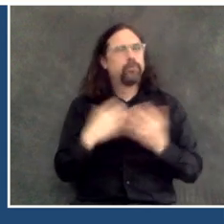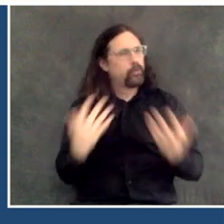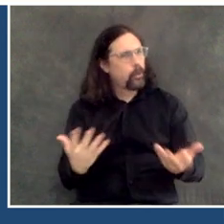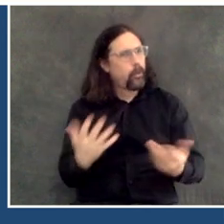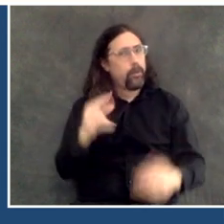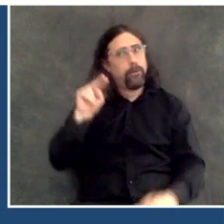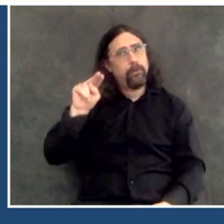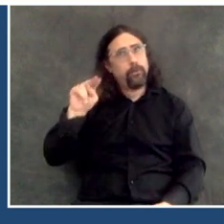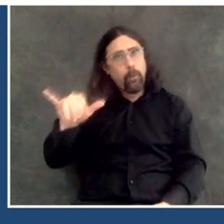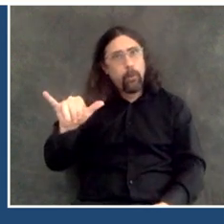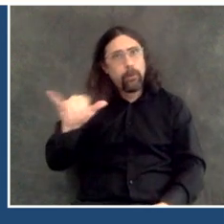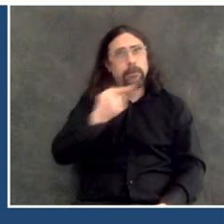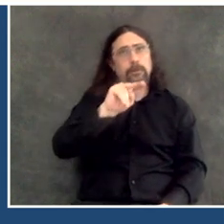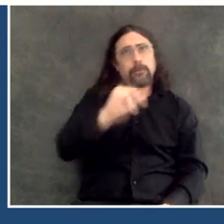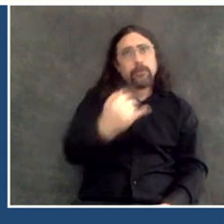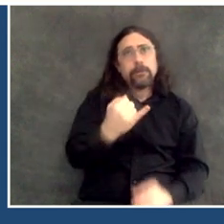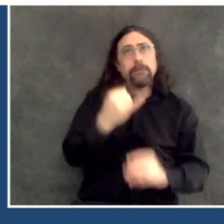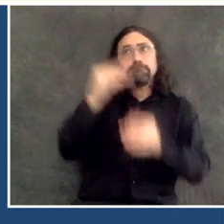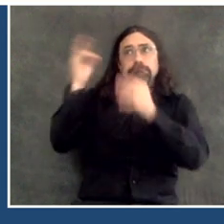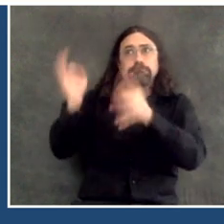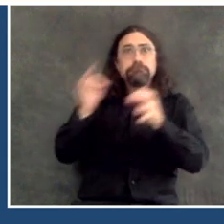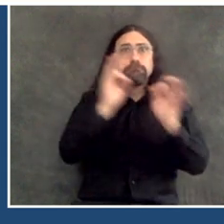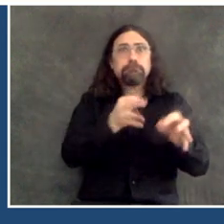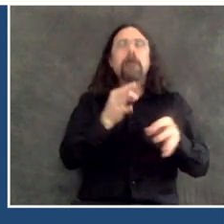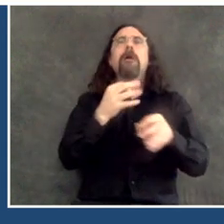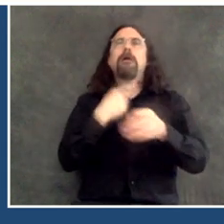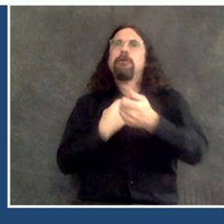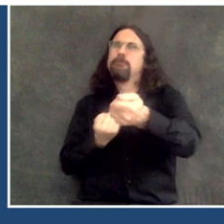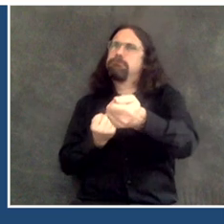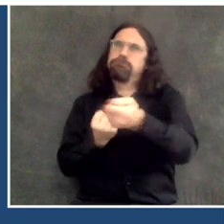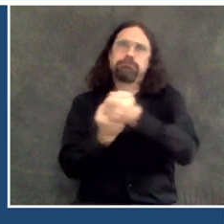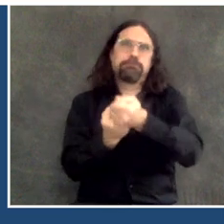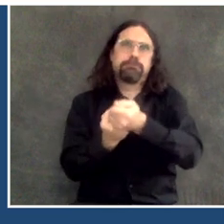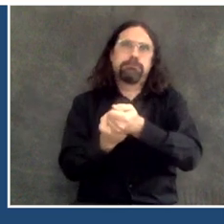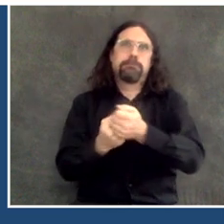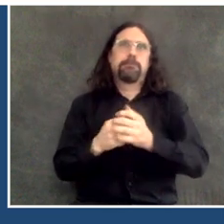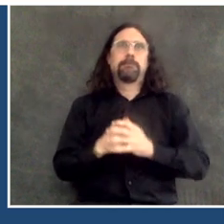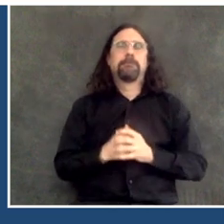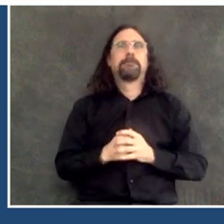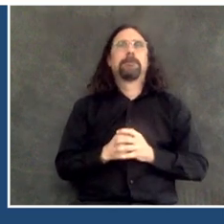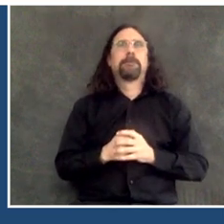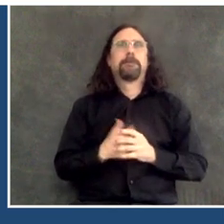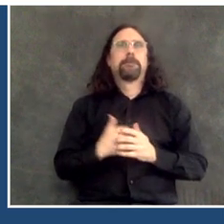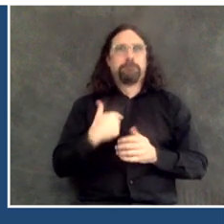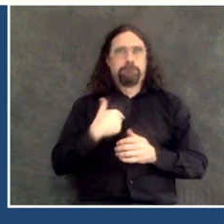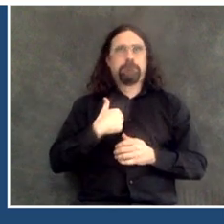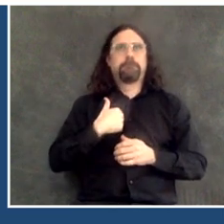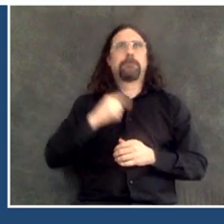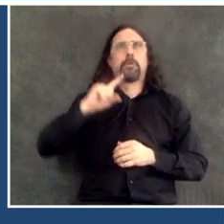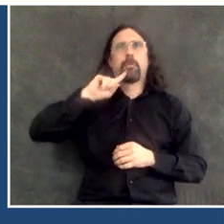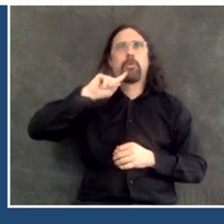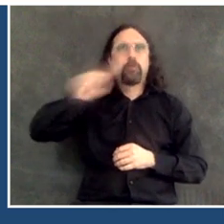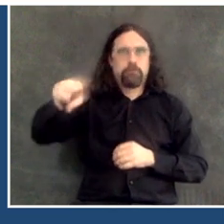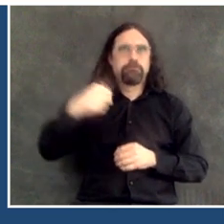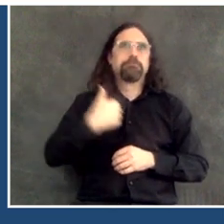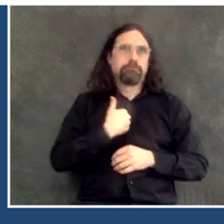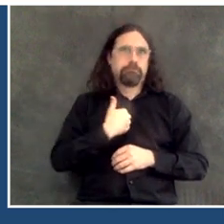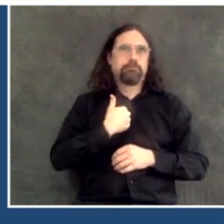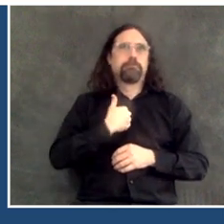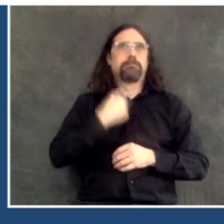the NYPD, the Fire Department of New York City, the Sheriff's Office of New York City, to